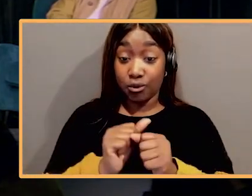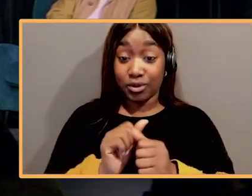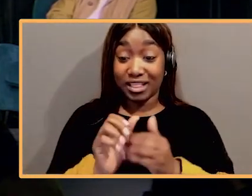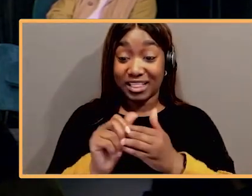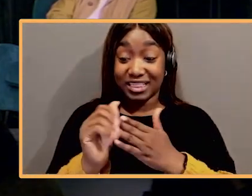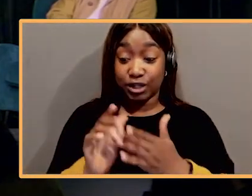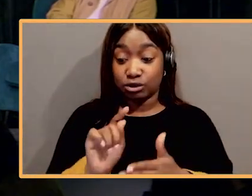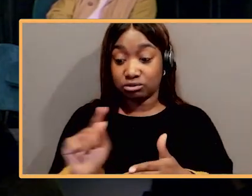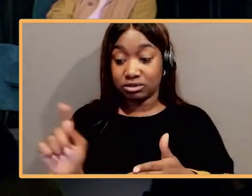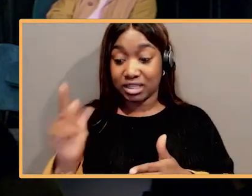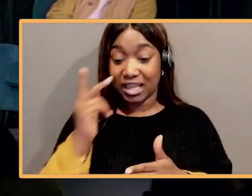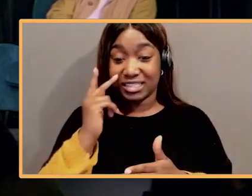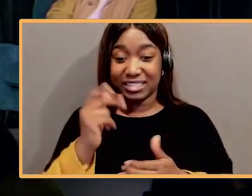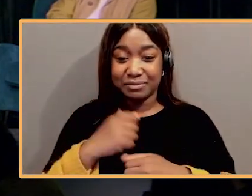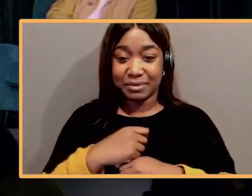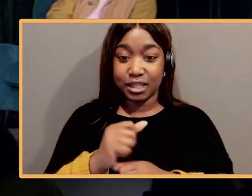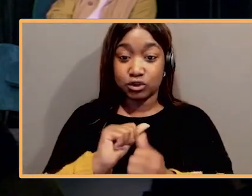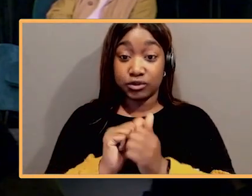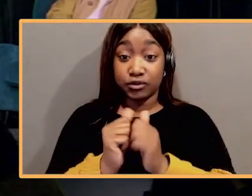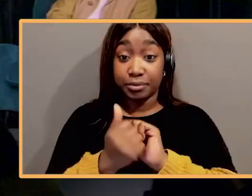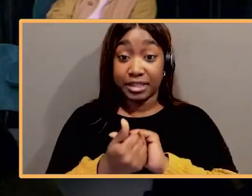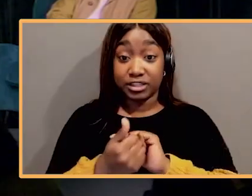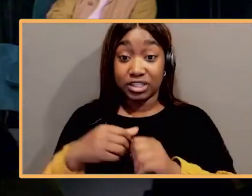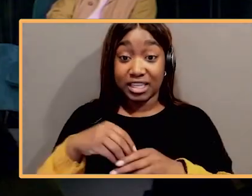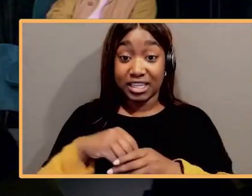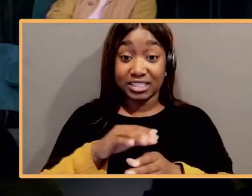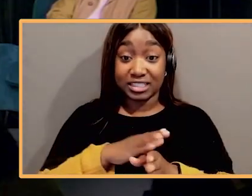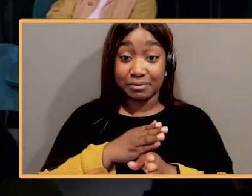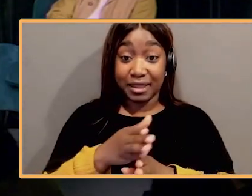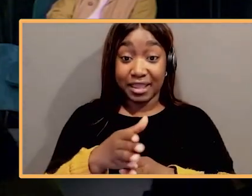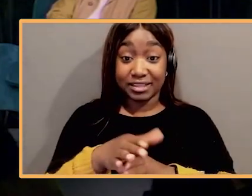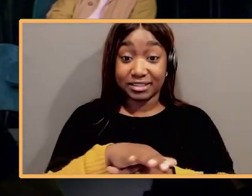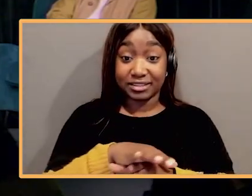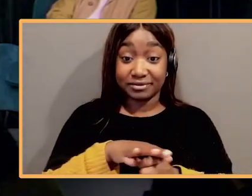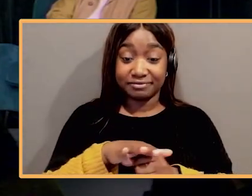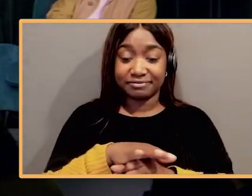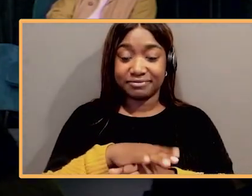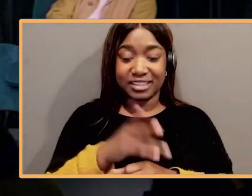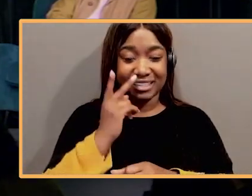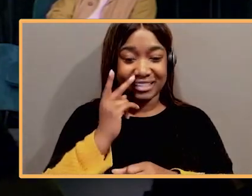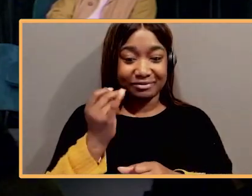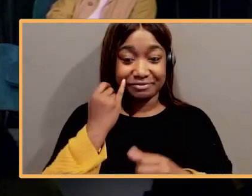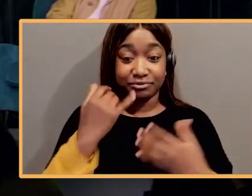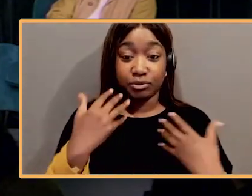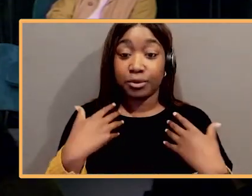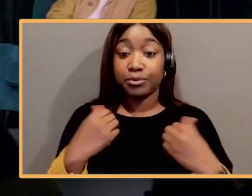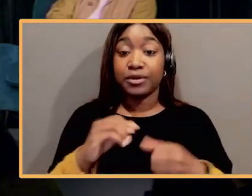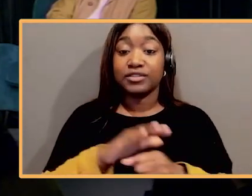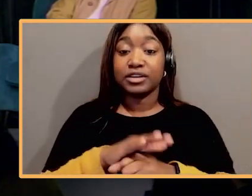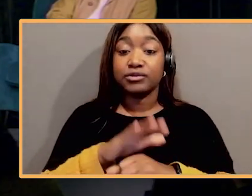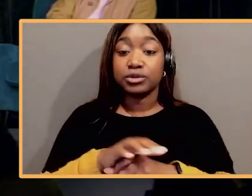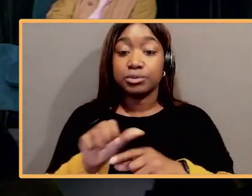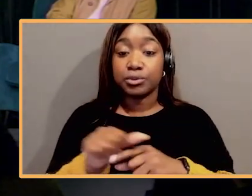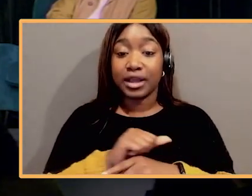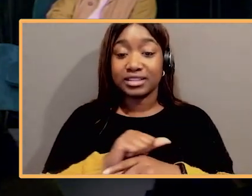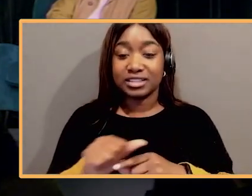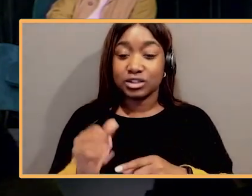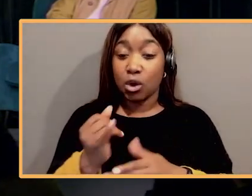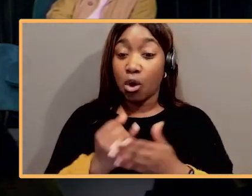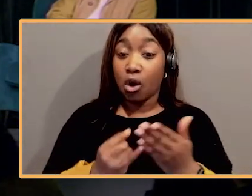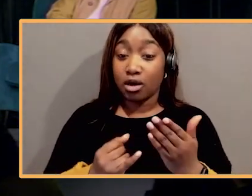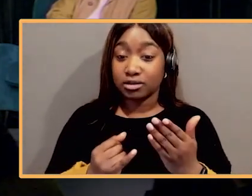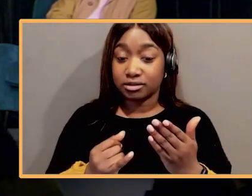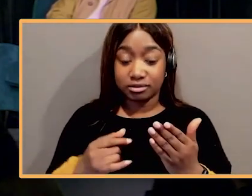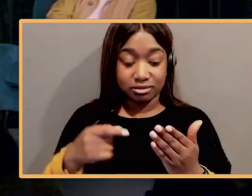making transformation in this space, it is, are we brave enough to practice the art of loving, which